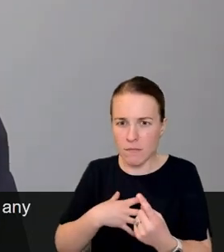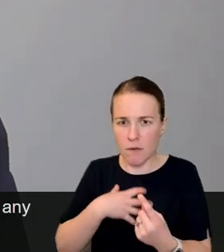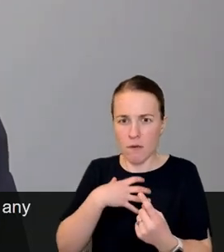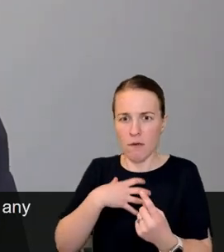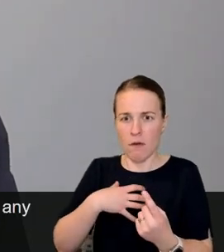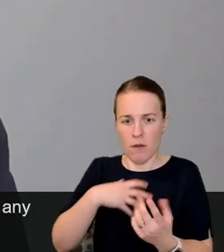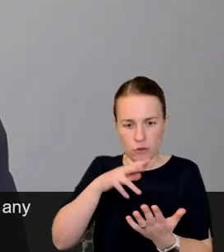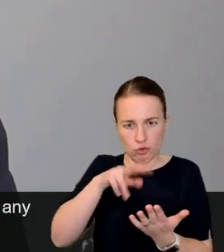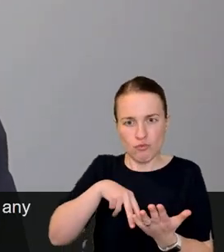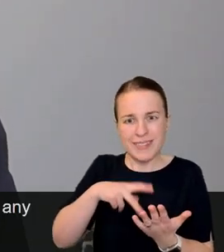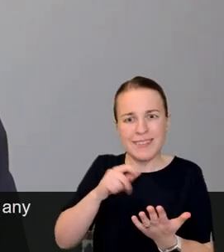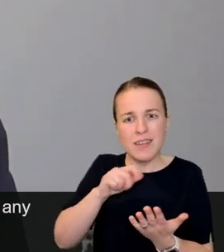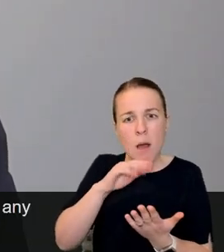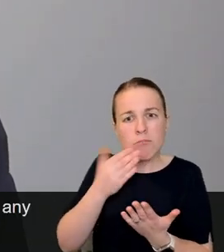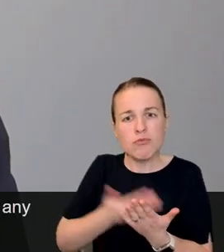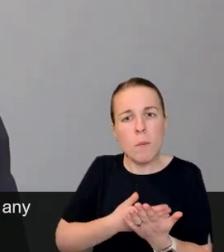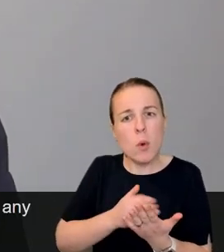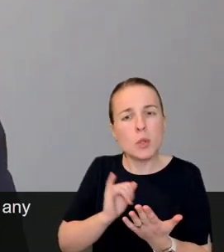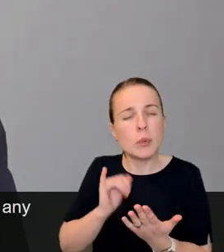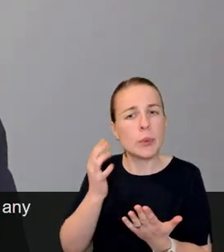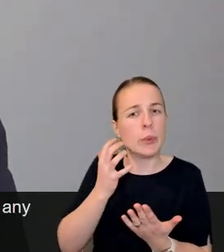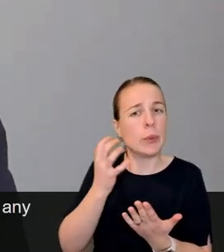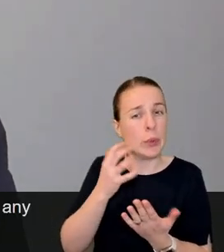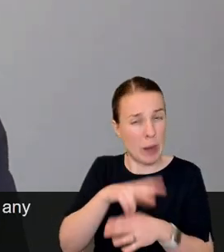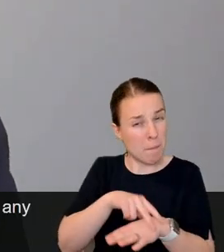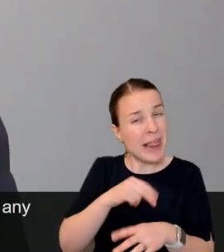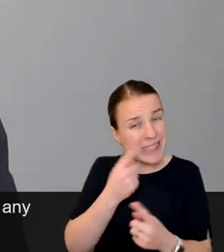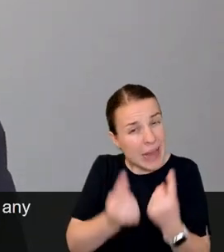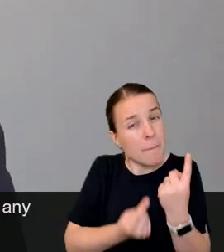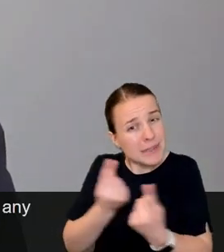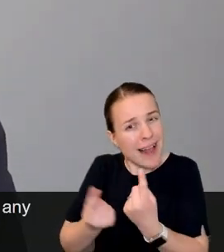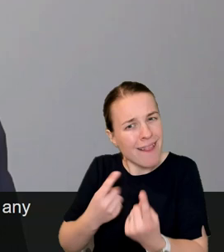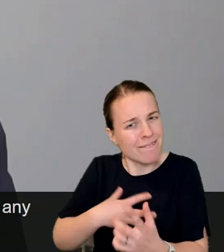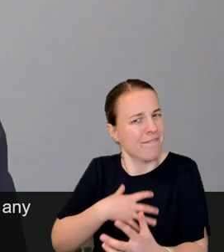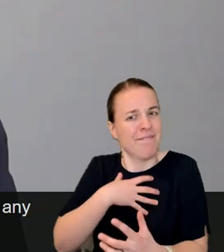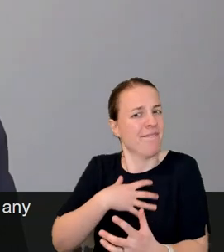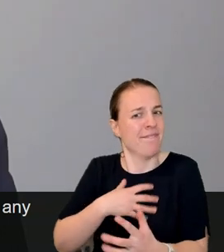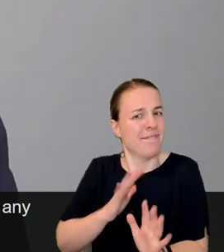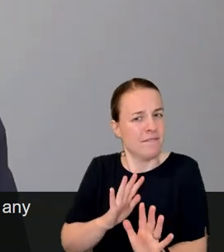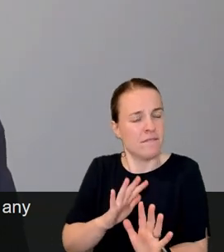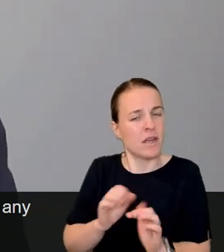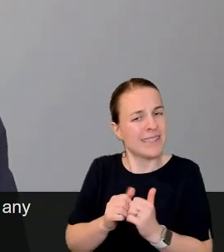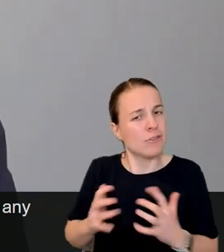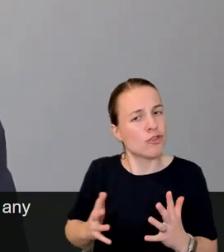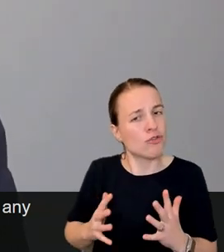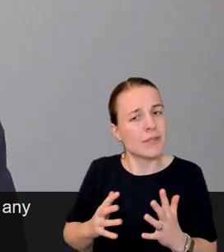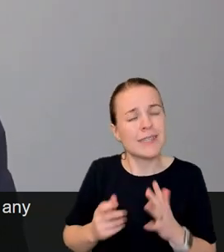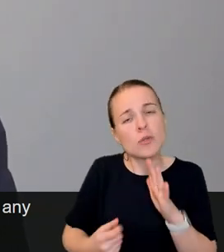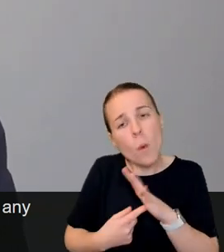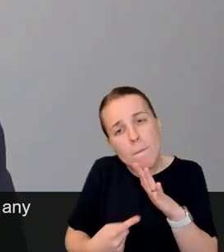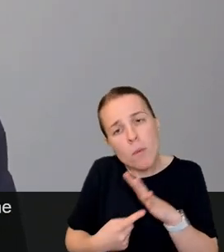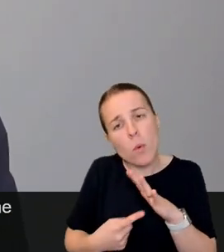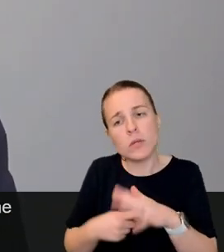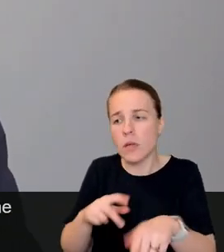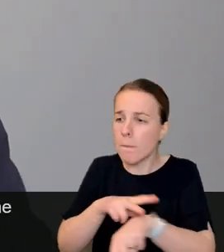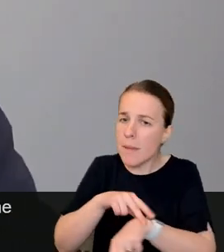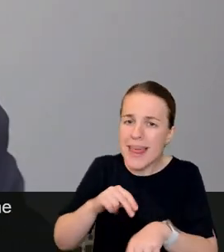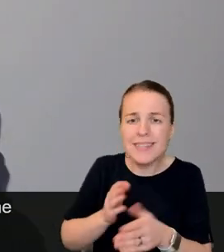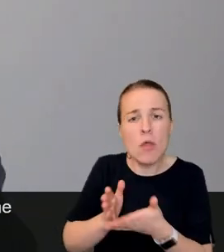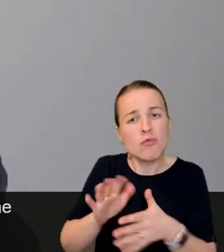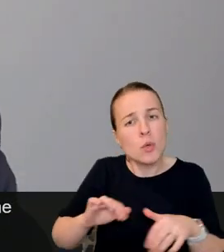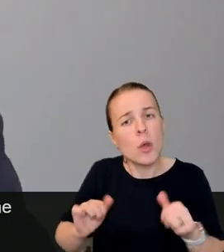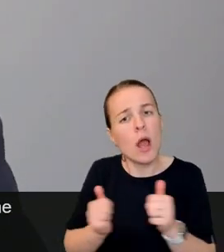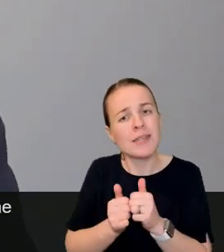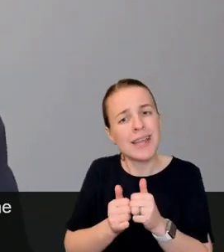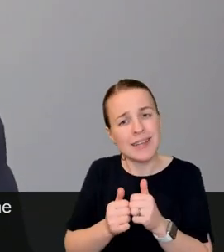seen in this IRPC report. It is crucial when you police by consent, the public has trust and confidence in the police service to come